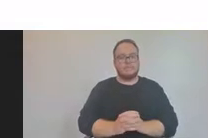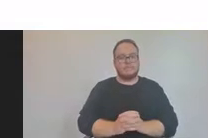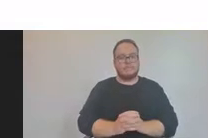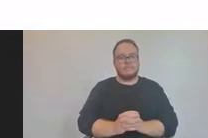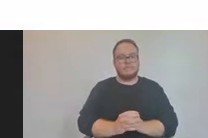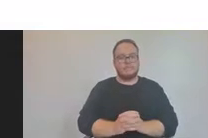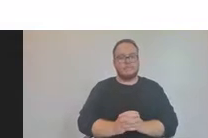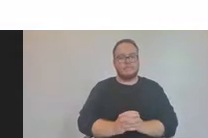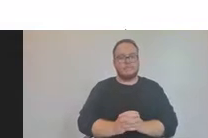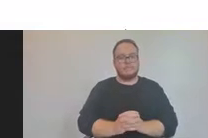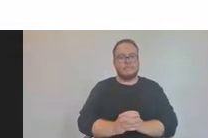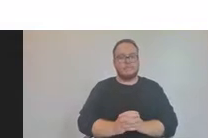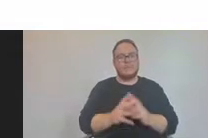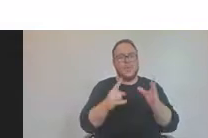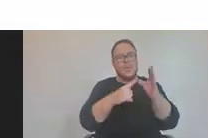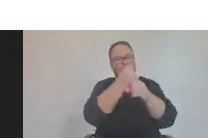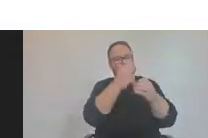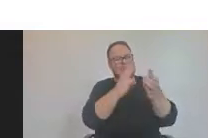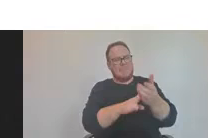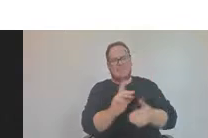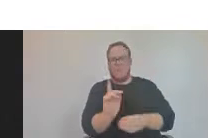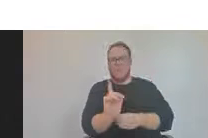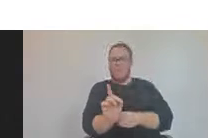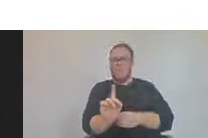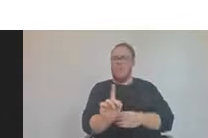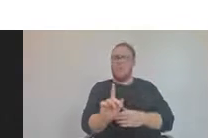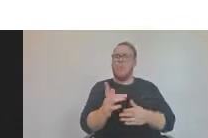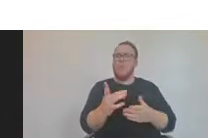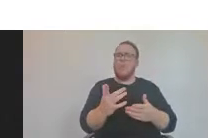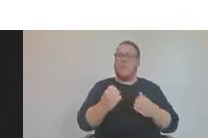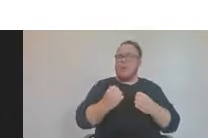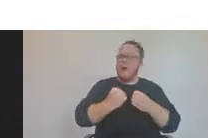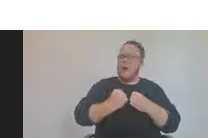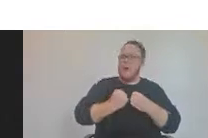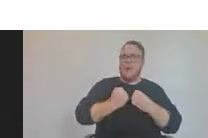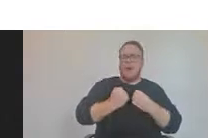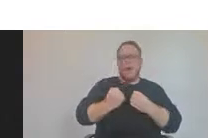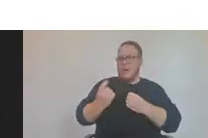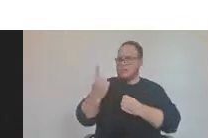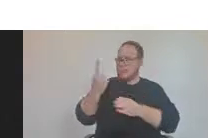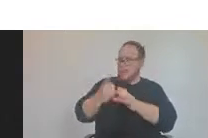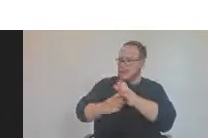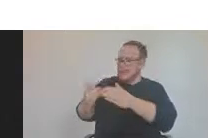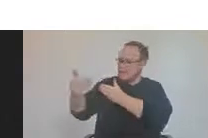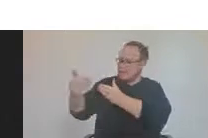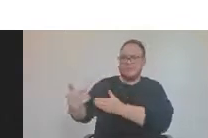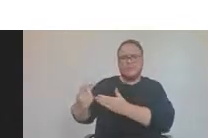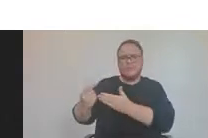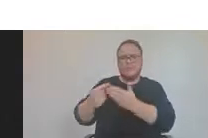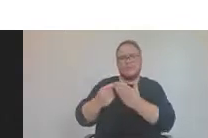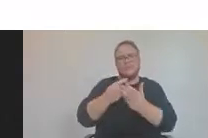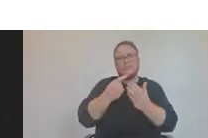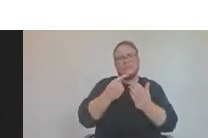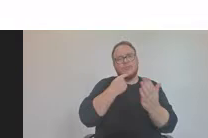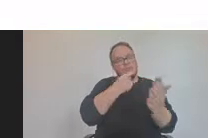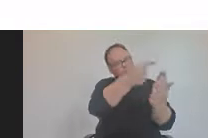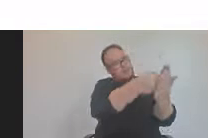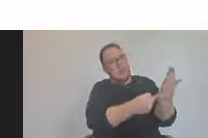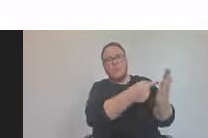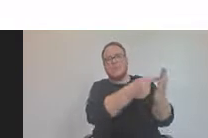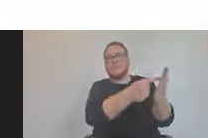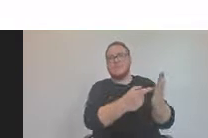So the purpose of the annual general meeting is to present our annual reports and annual accounts for last year. Now, whilst the